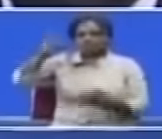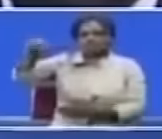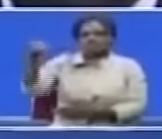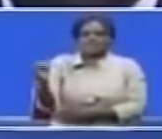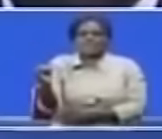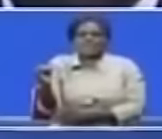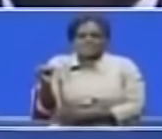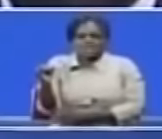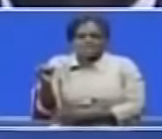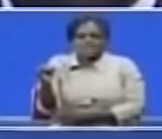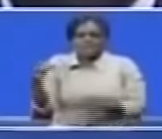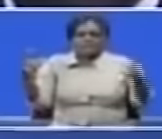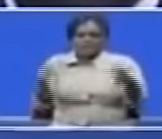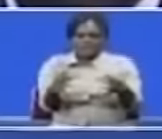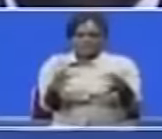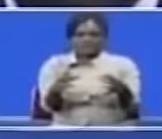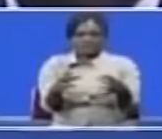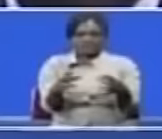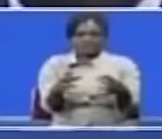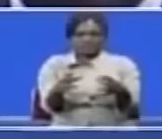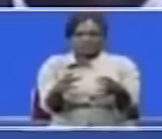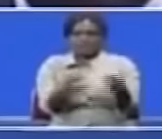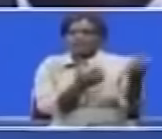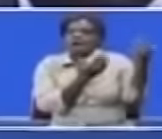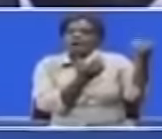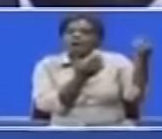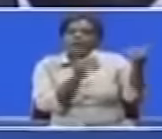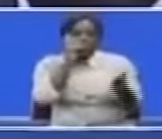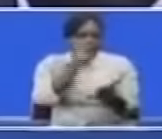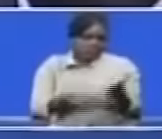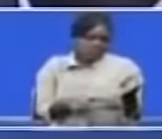Jubilee Party. And we hope